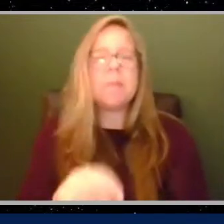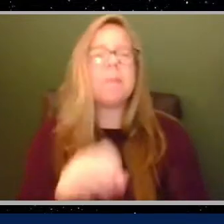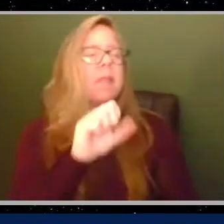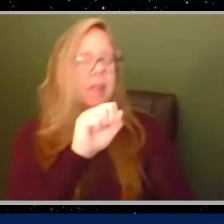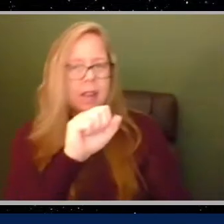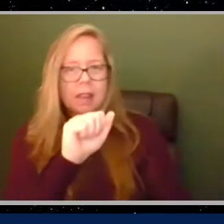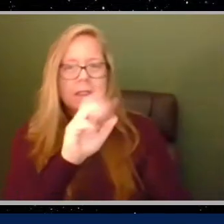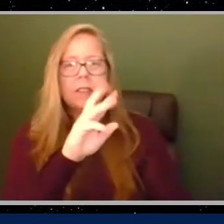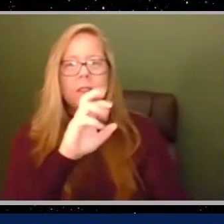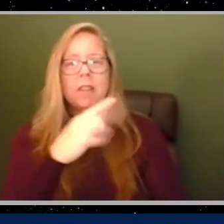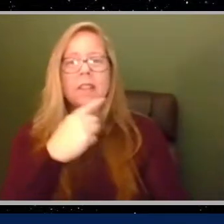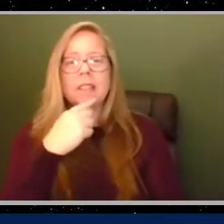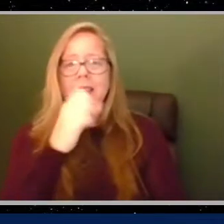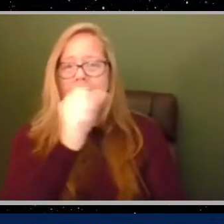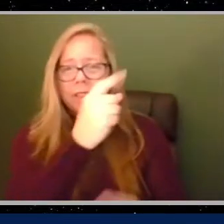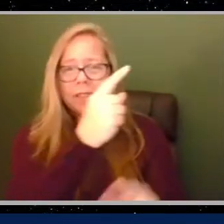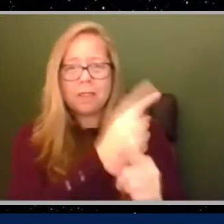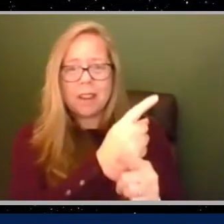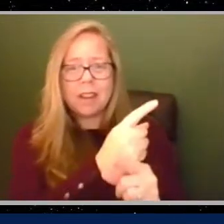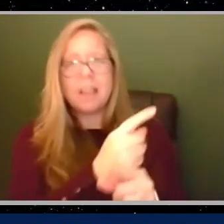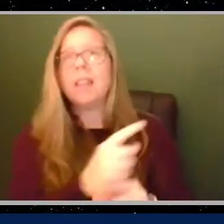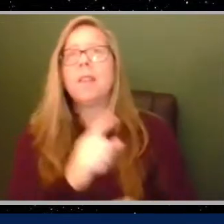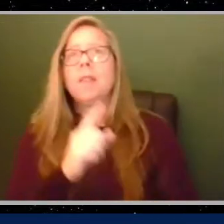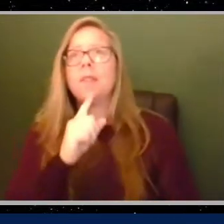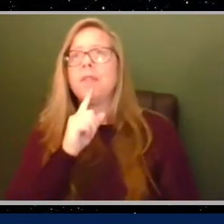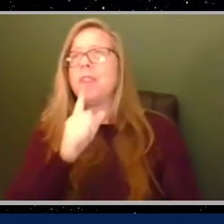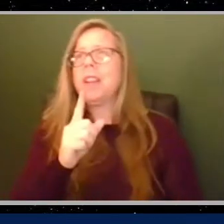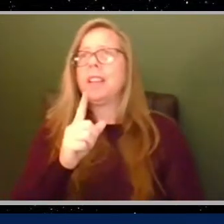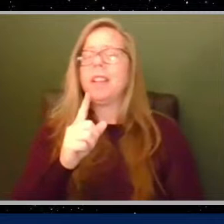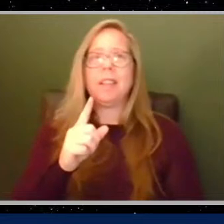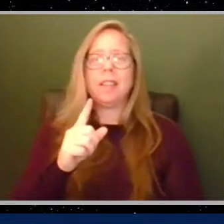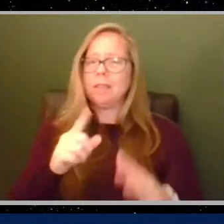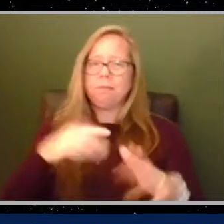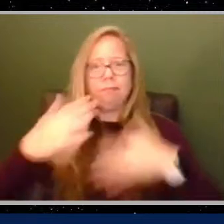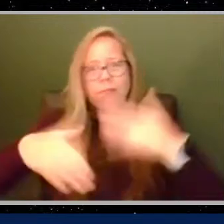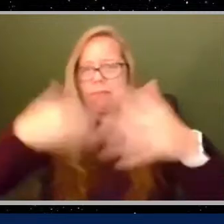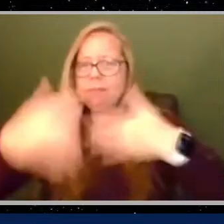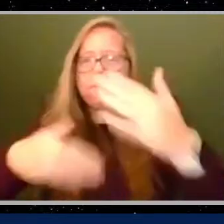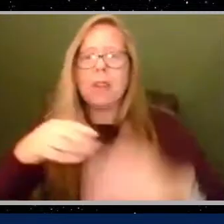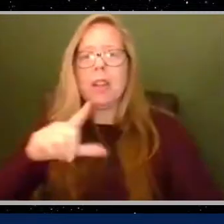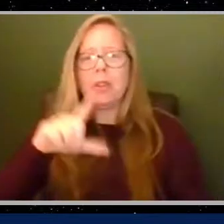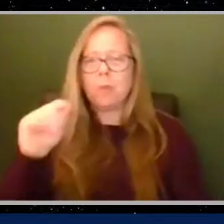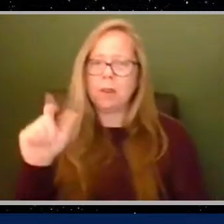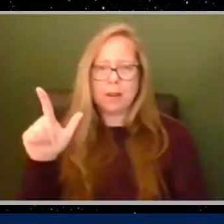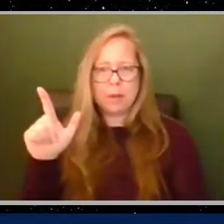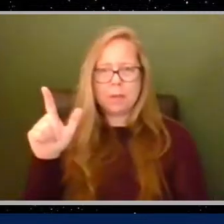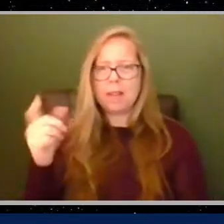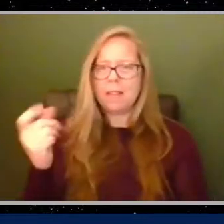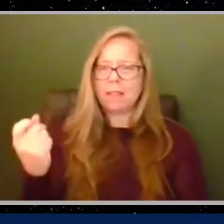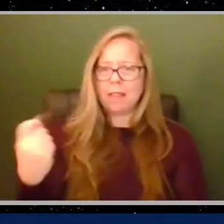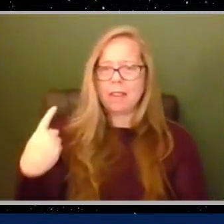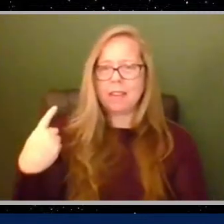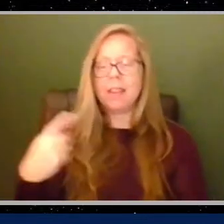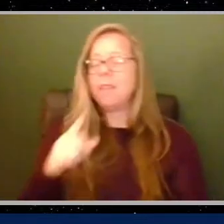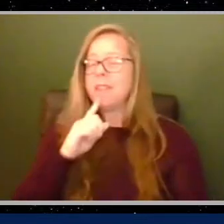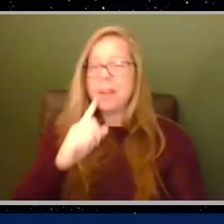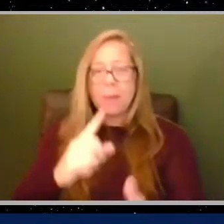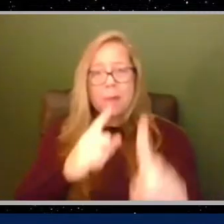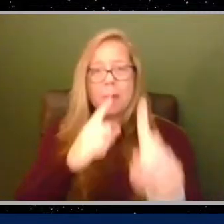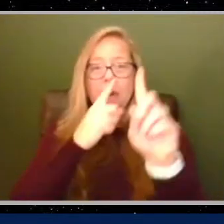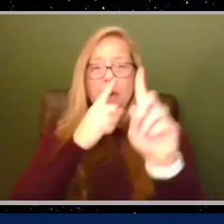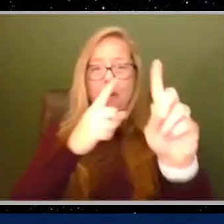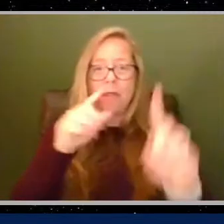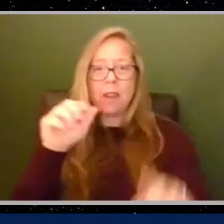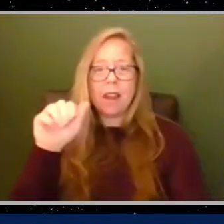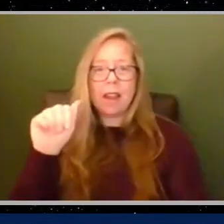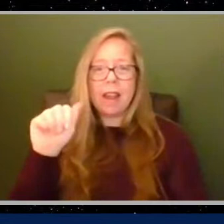correct. It really kicked into overdrive in 2021 last. And the main goal with AstroAccess is